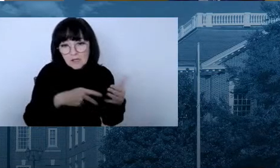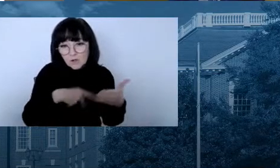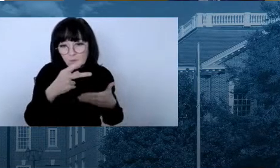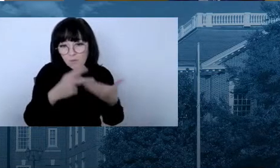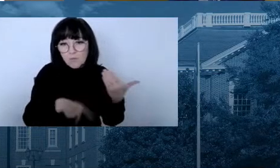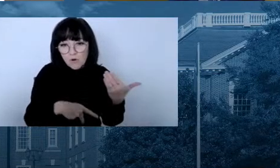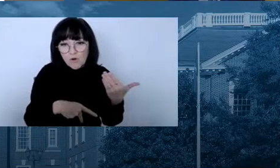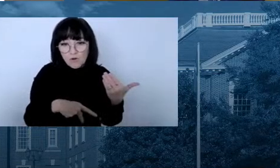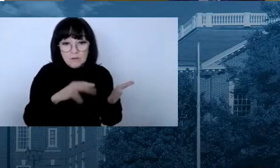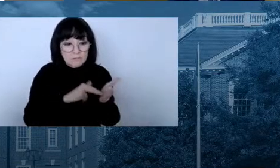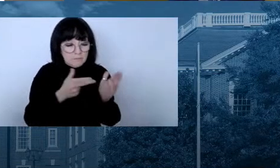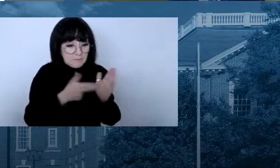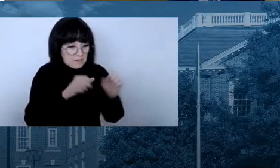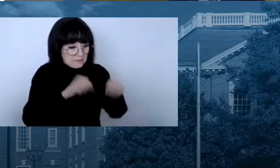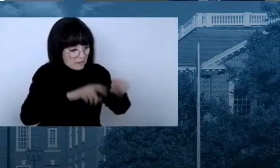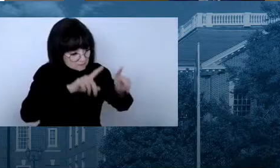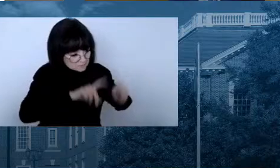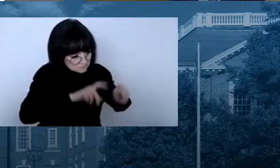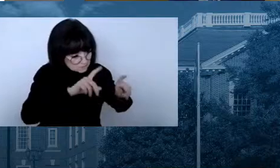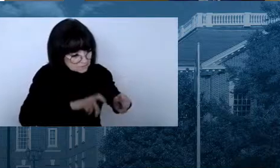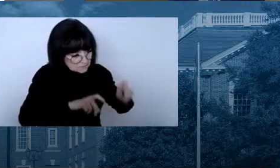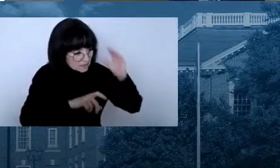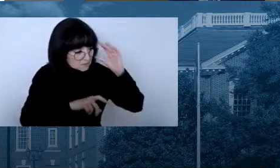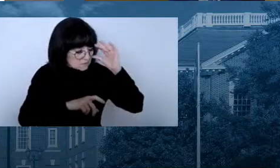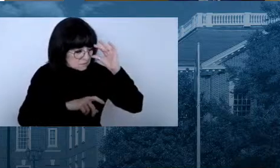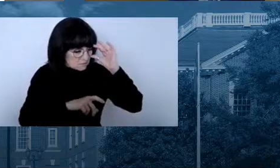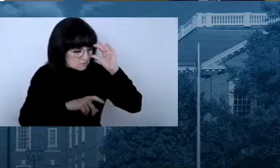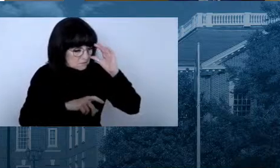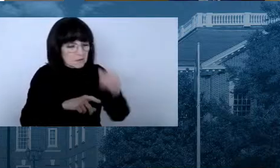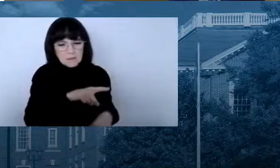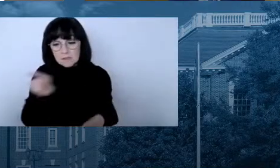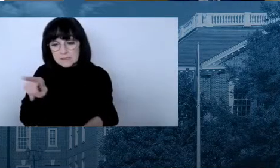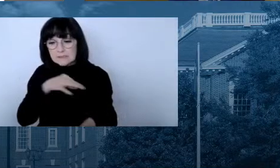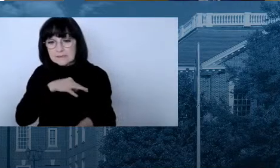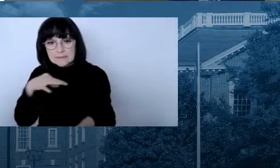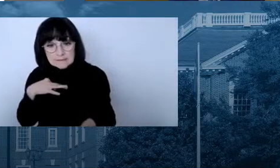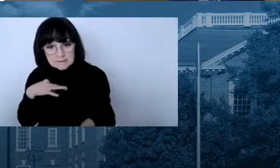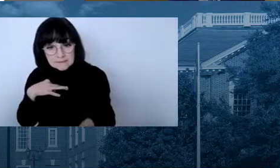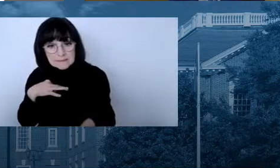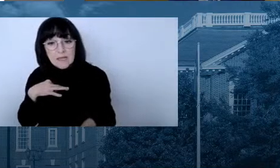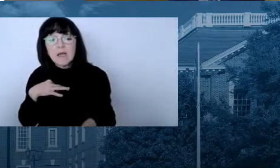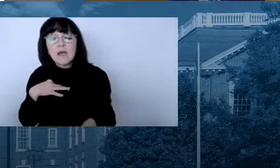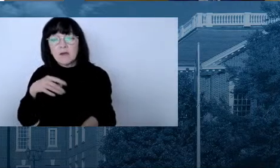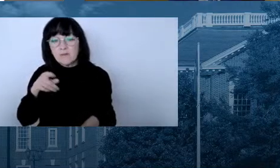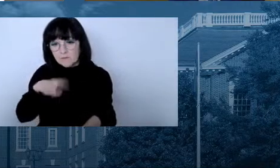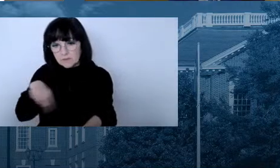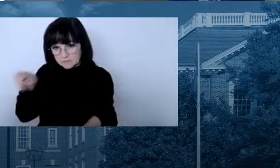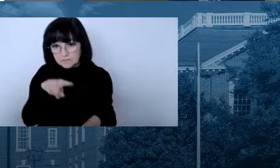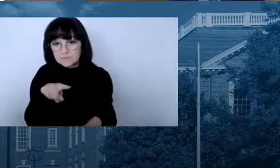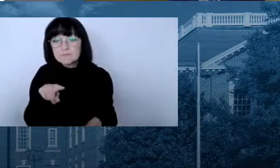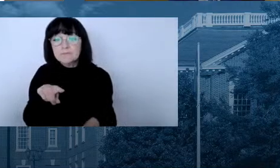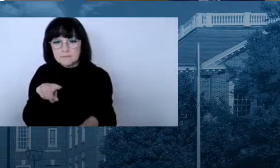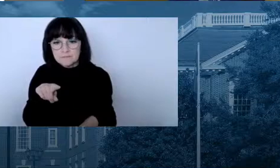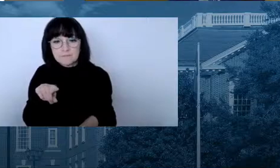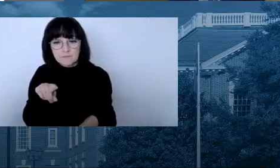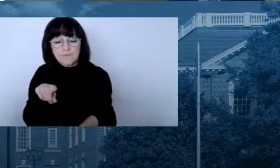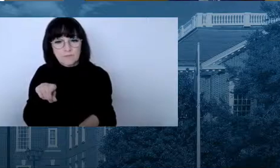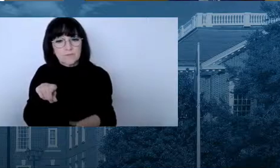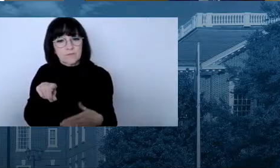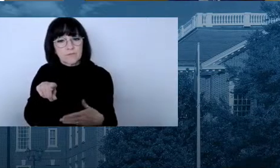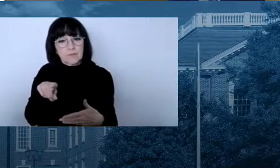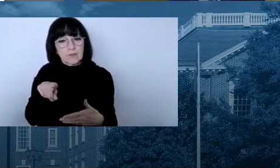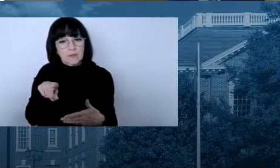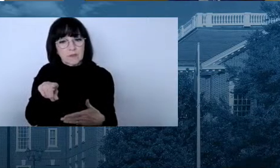to keep mostly staff, educators and staff quarantined and on the bench for some period of time, get